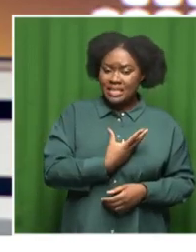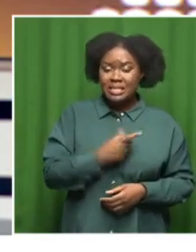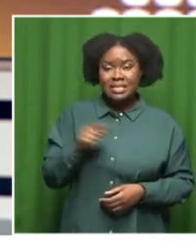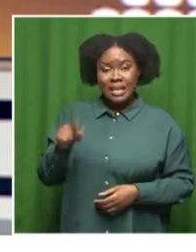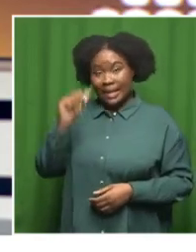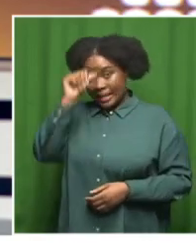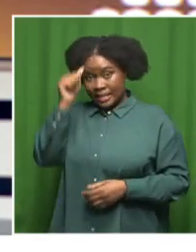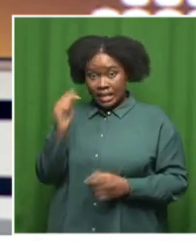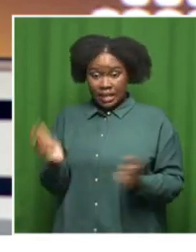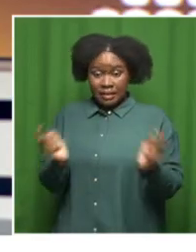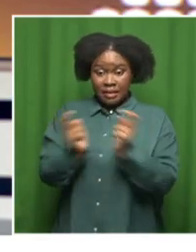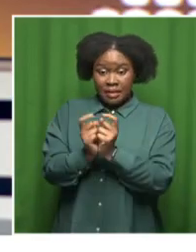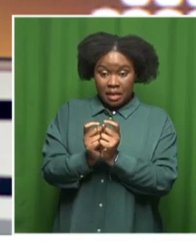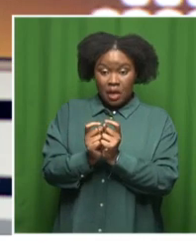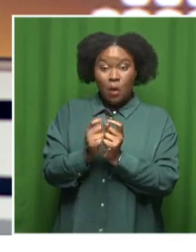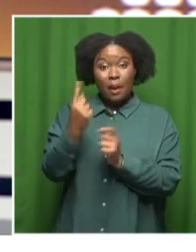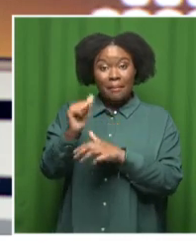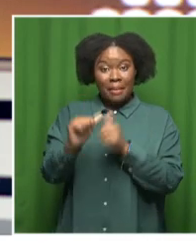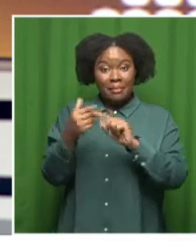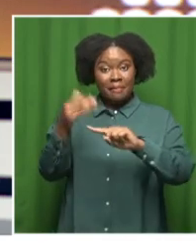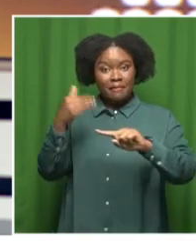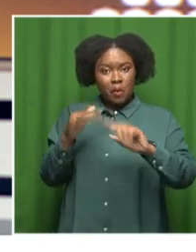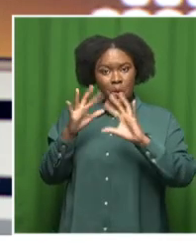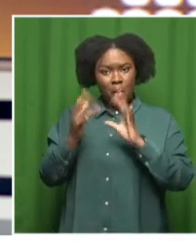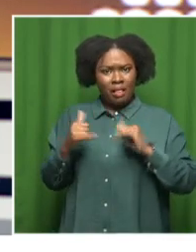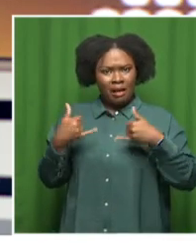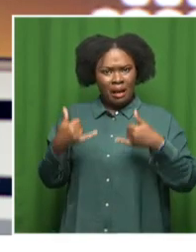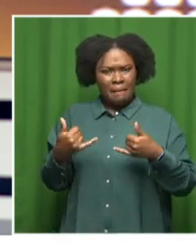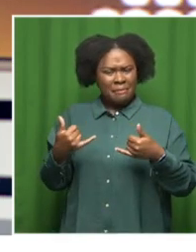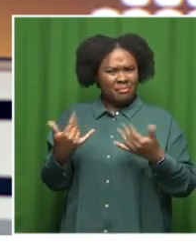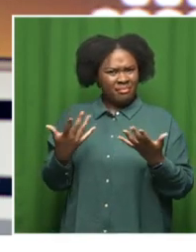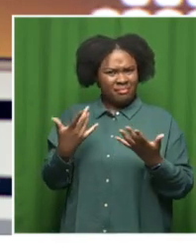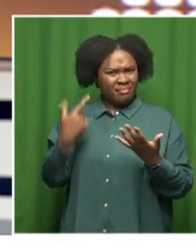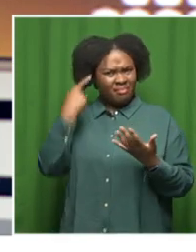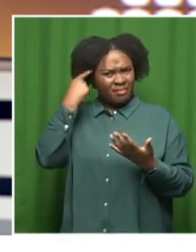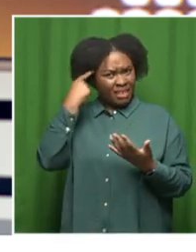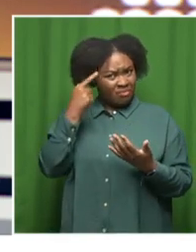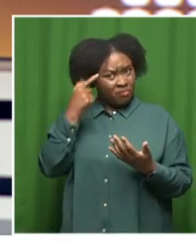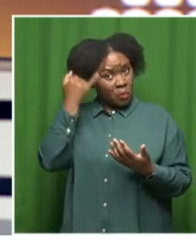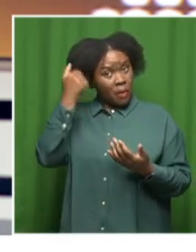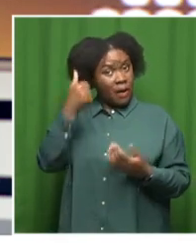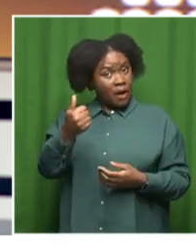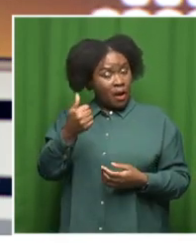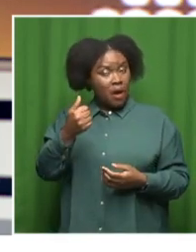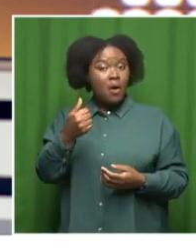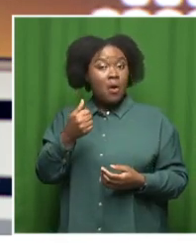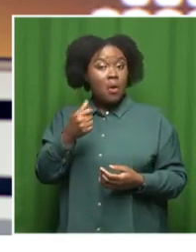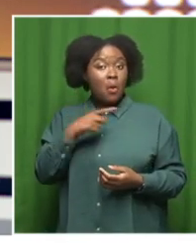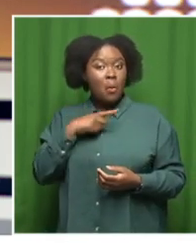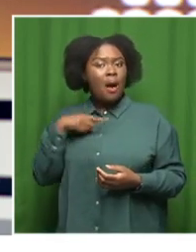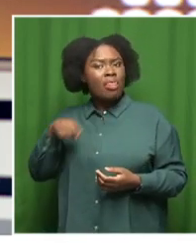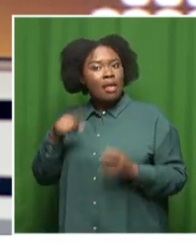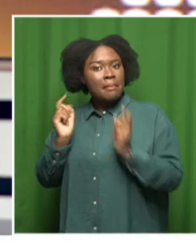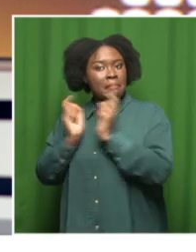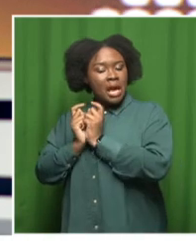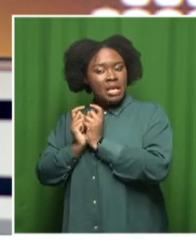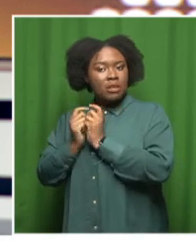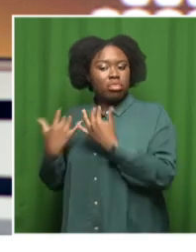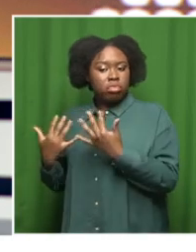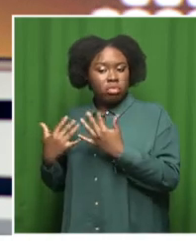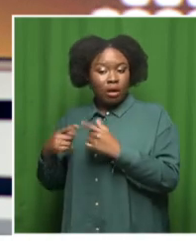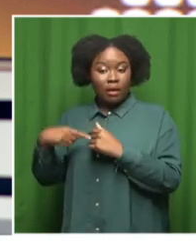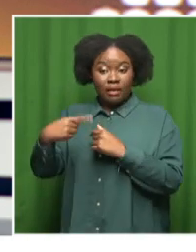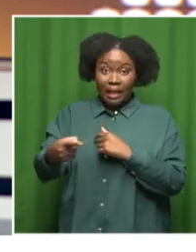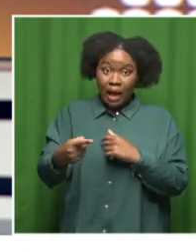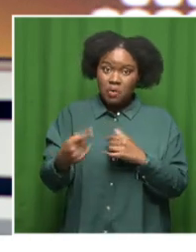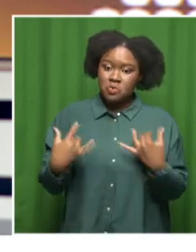month before the World Cup, particularly because it was in conditions which are so different to the conditions we're going to be playing under in Australia.